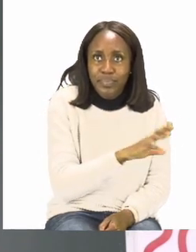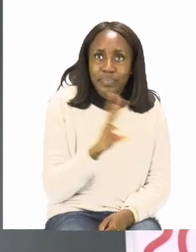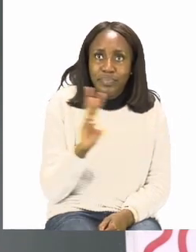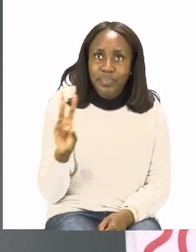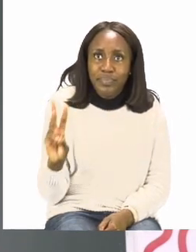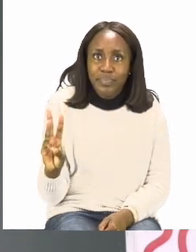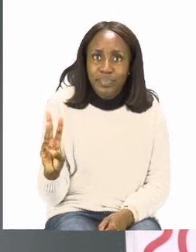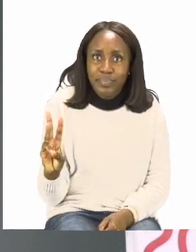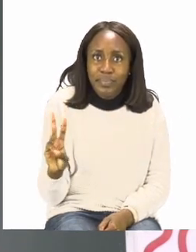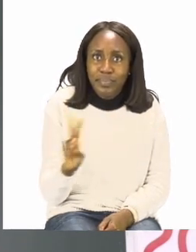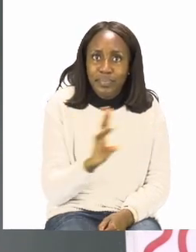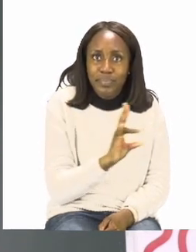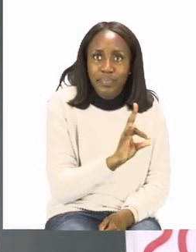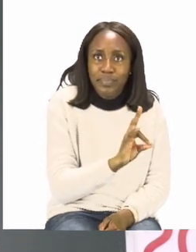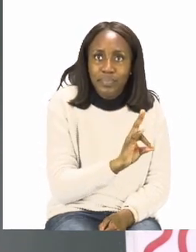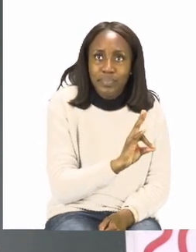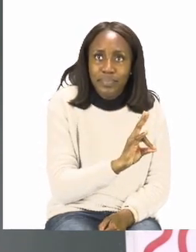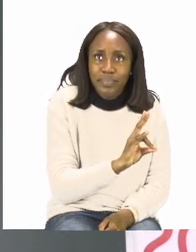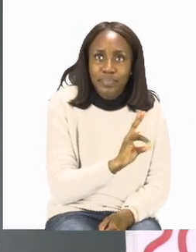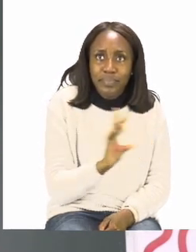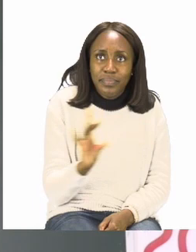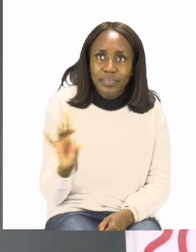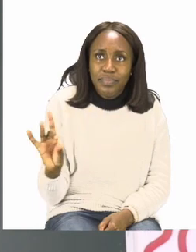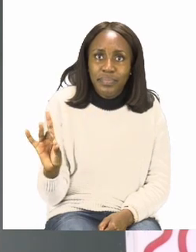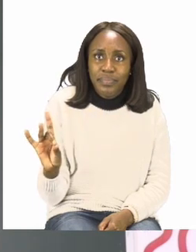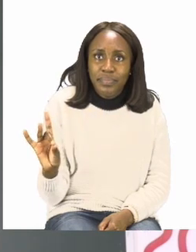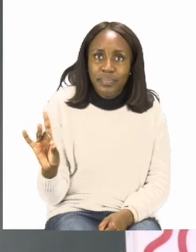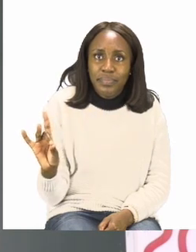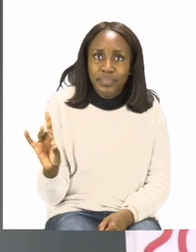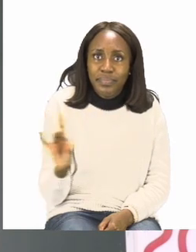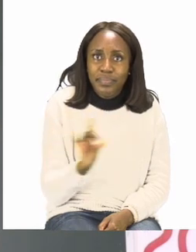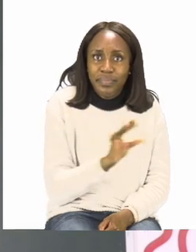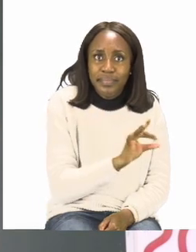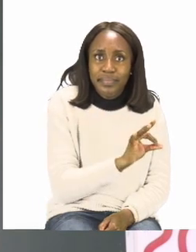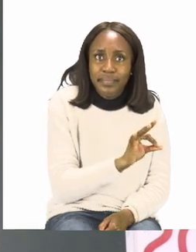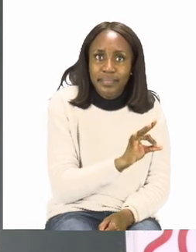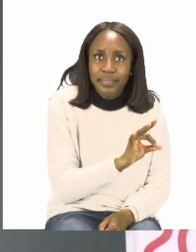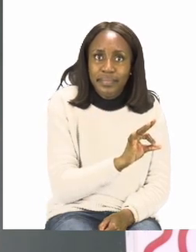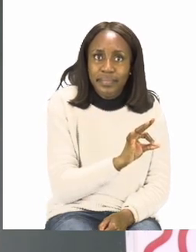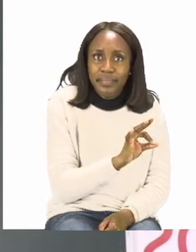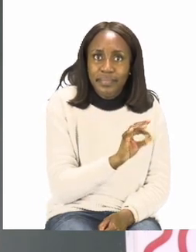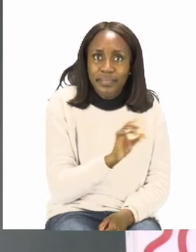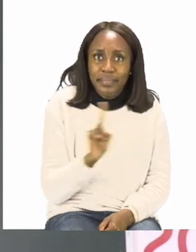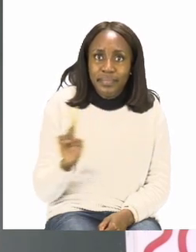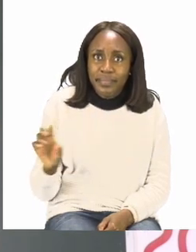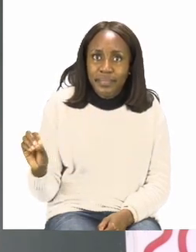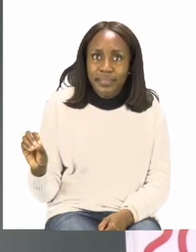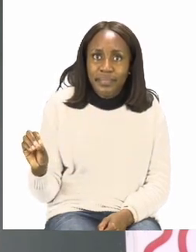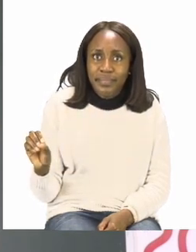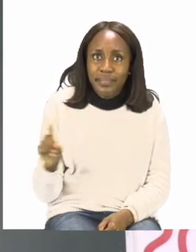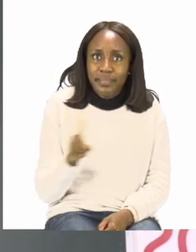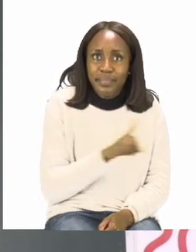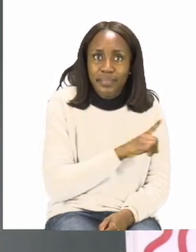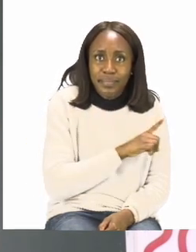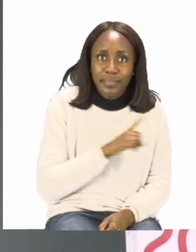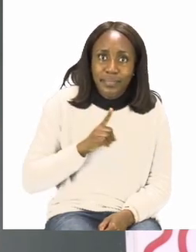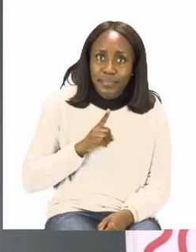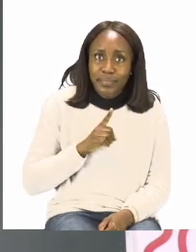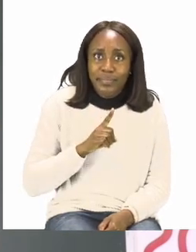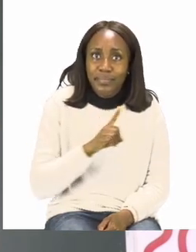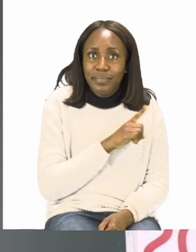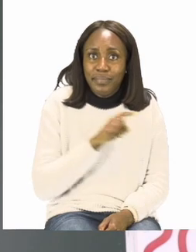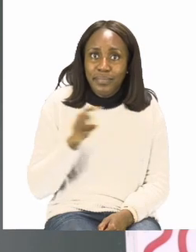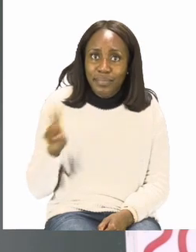5, 6, 7, 8, 9, 10,